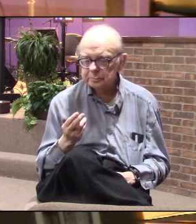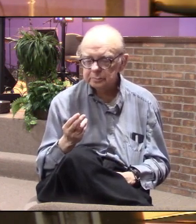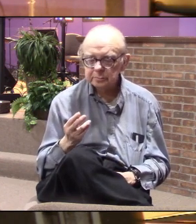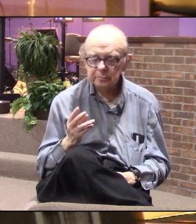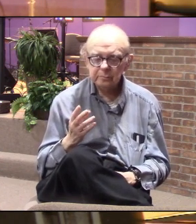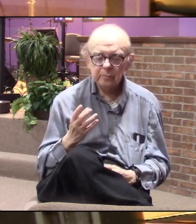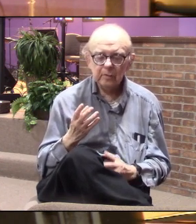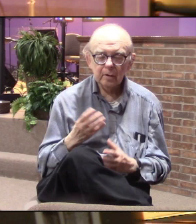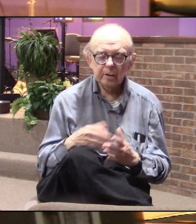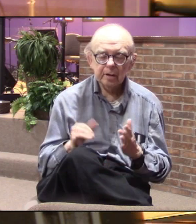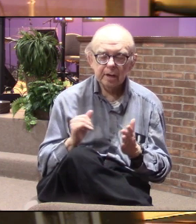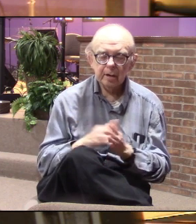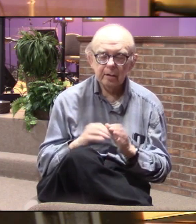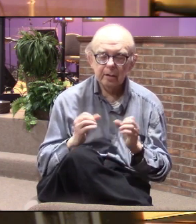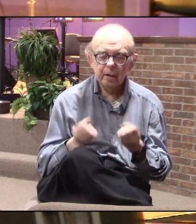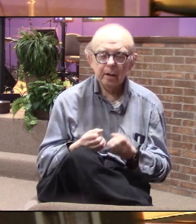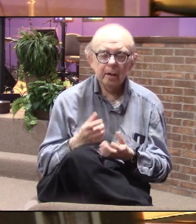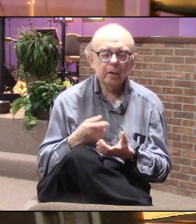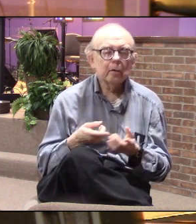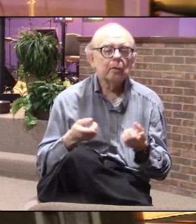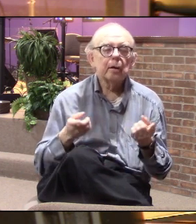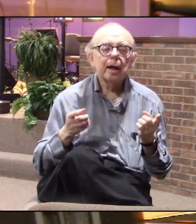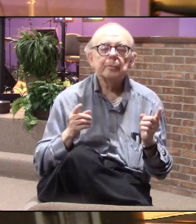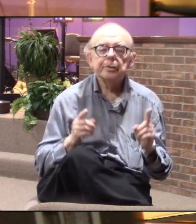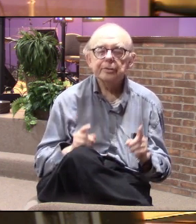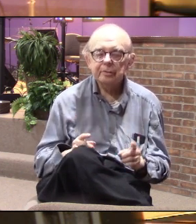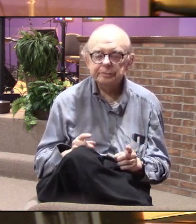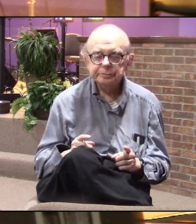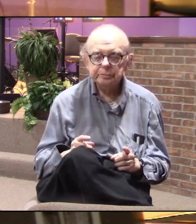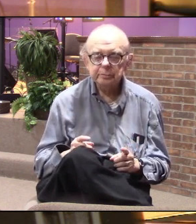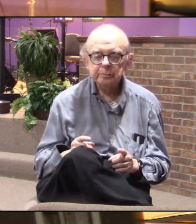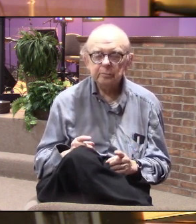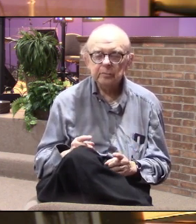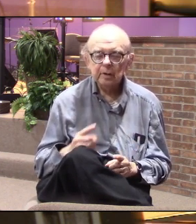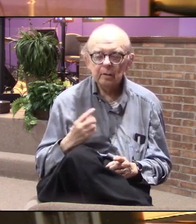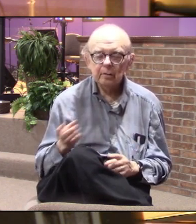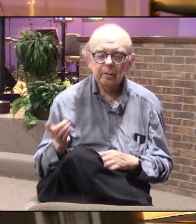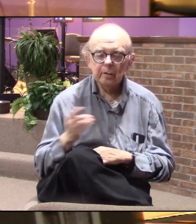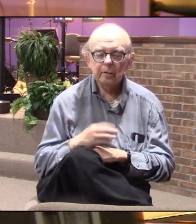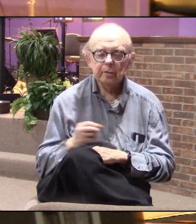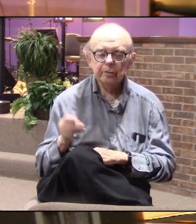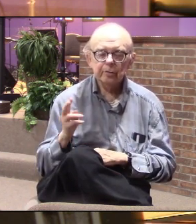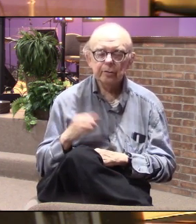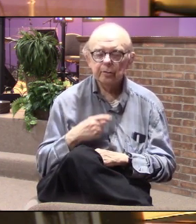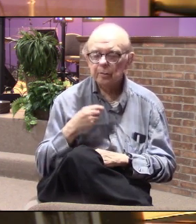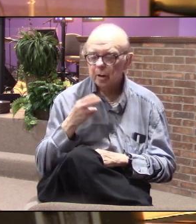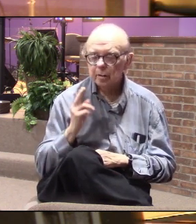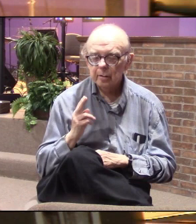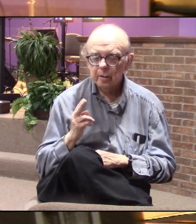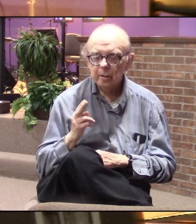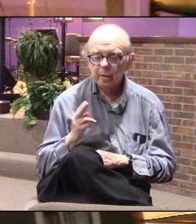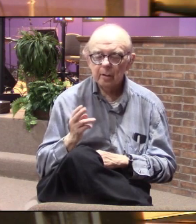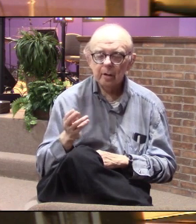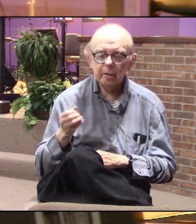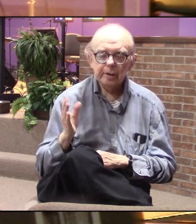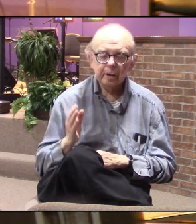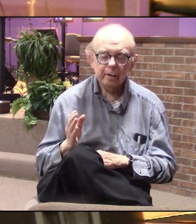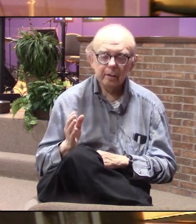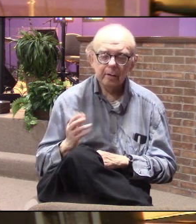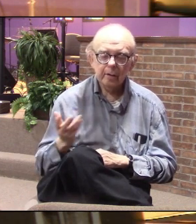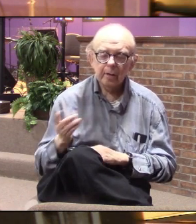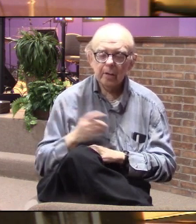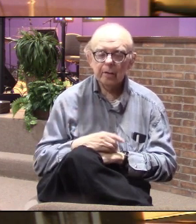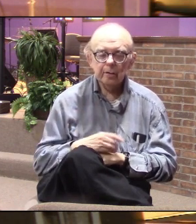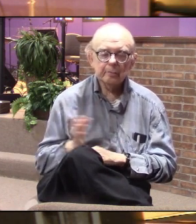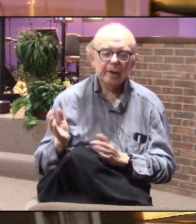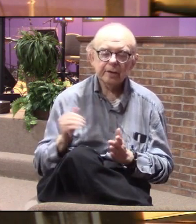You get out of the situation and what ends up happening? For a day or two, you're honoring God. The third day, you're right back